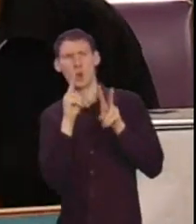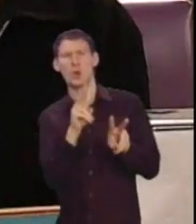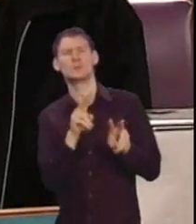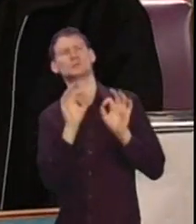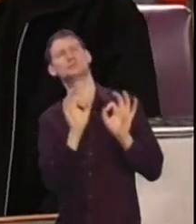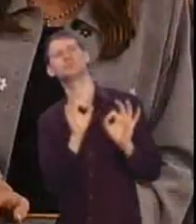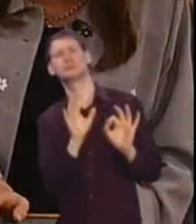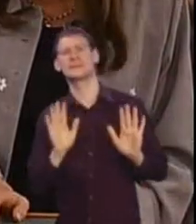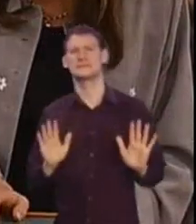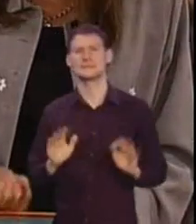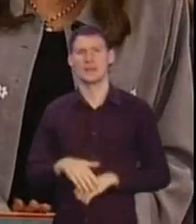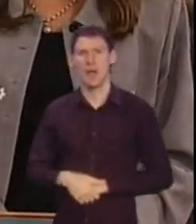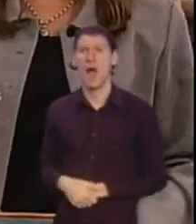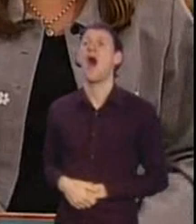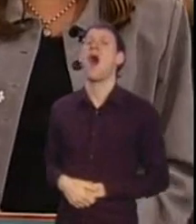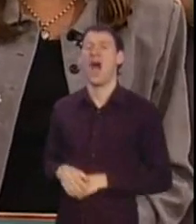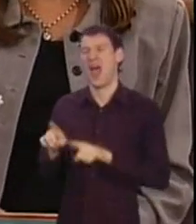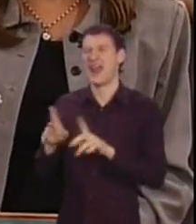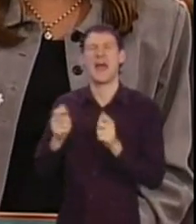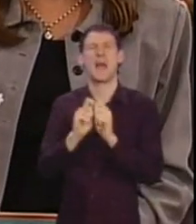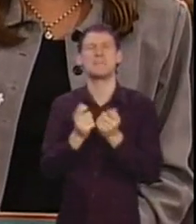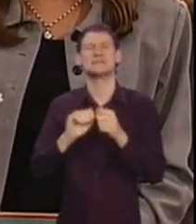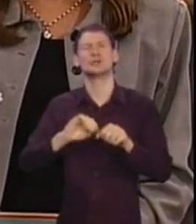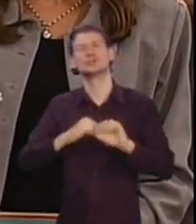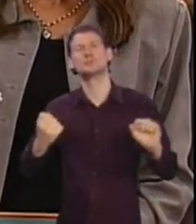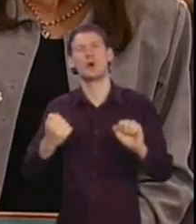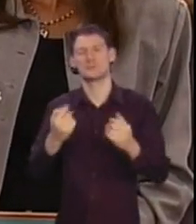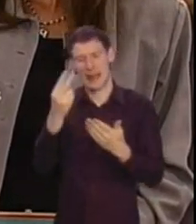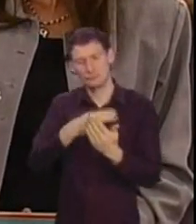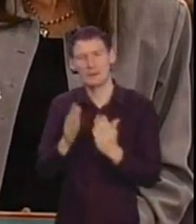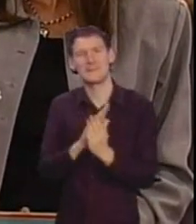and appreciate it. Oh, kind of like the Sports Illustrated swimsuit edition.